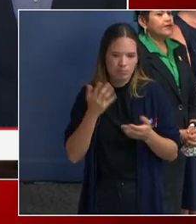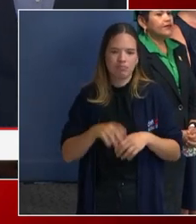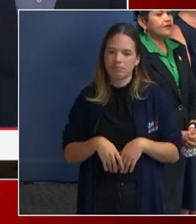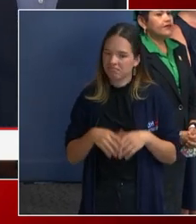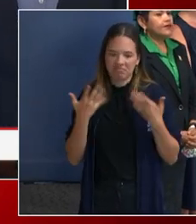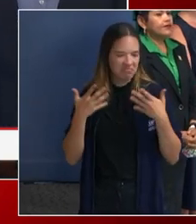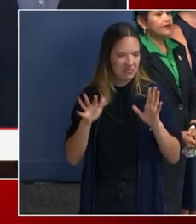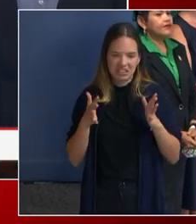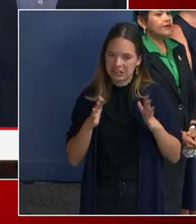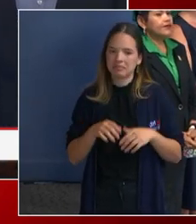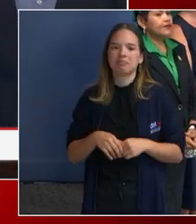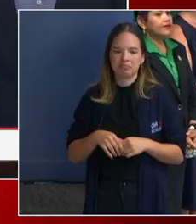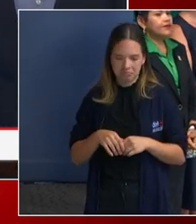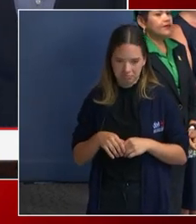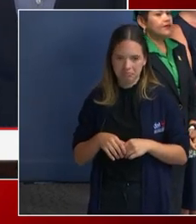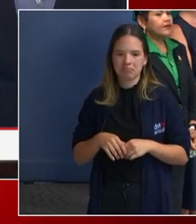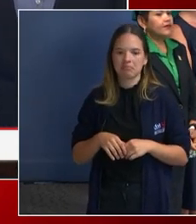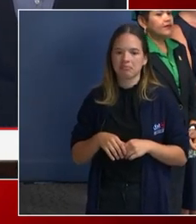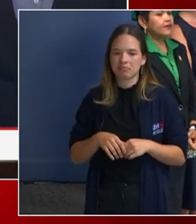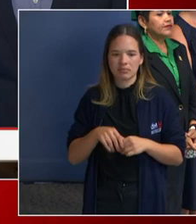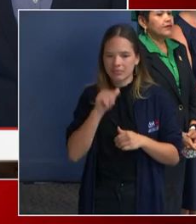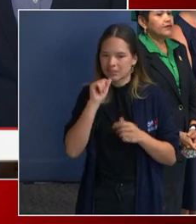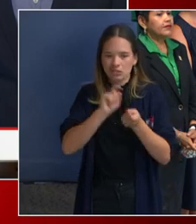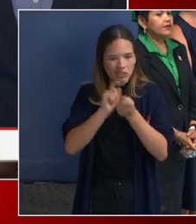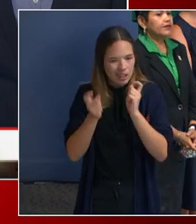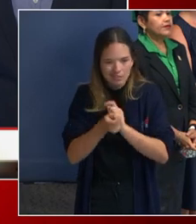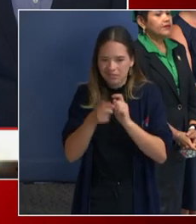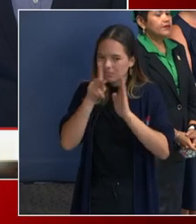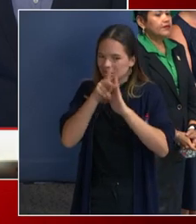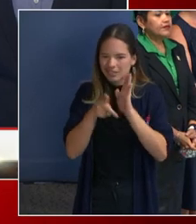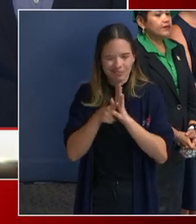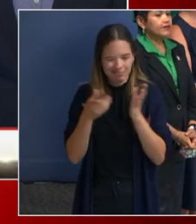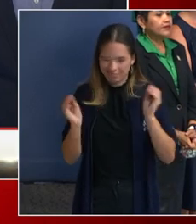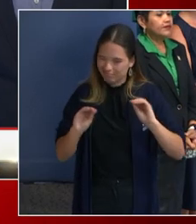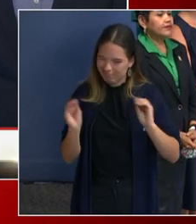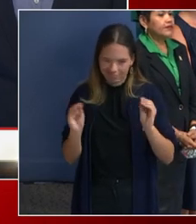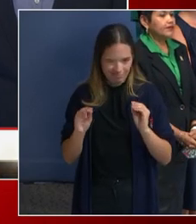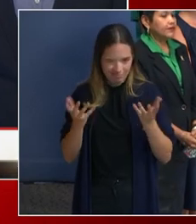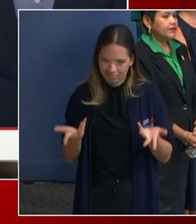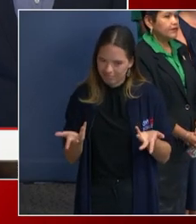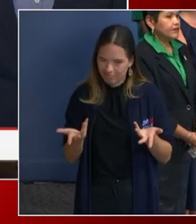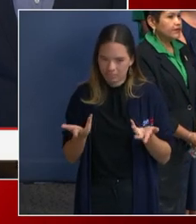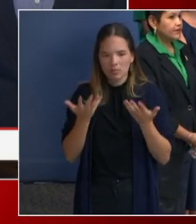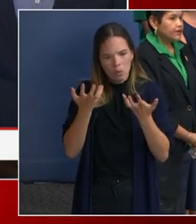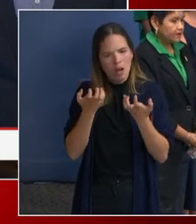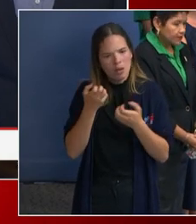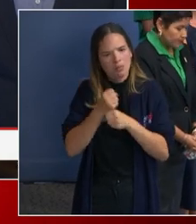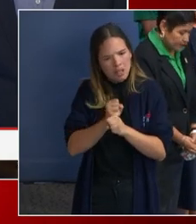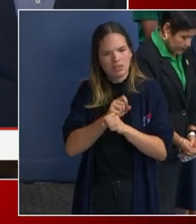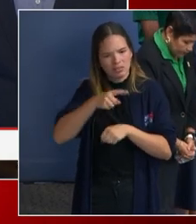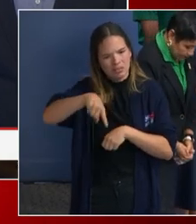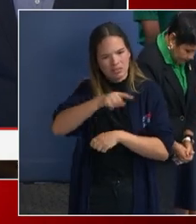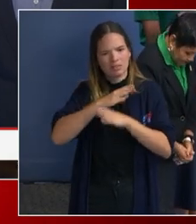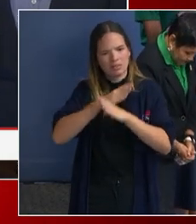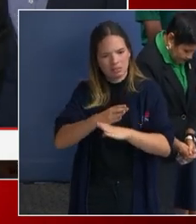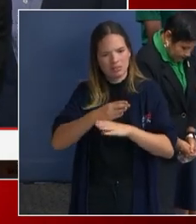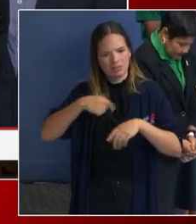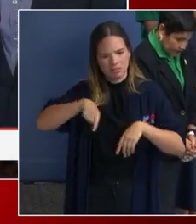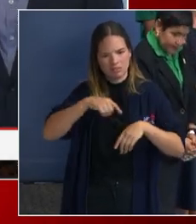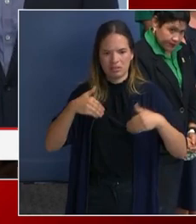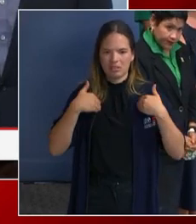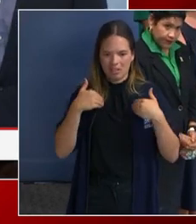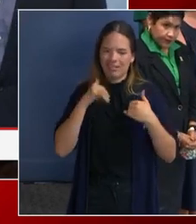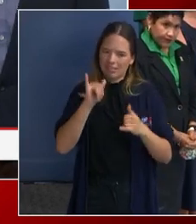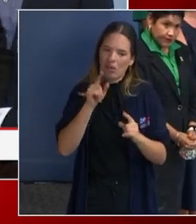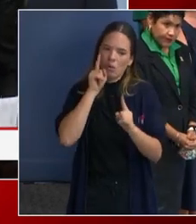this. When it's necessary to enforce for the protection of our youth, our MPD officers will do that. Oh,